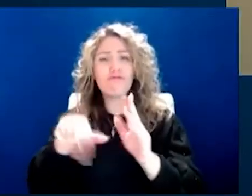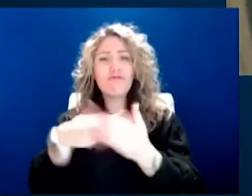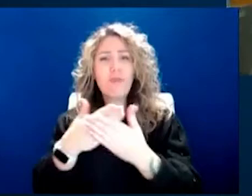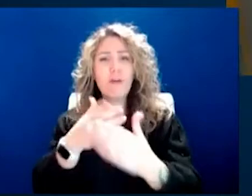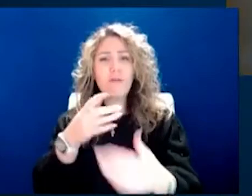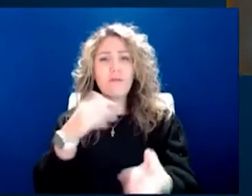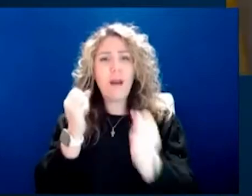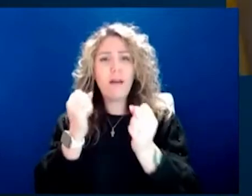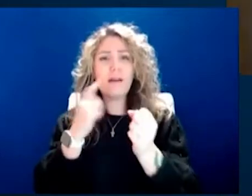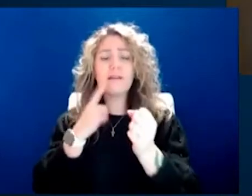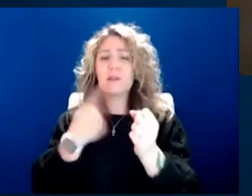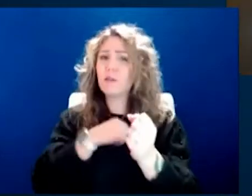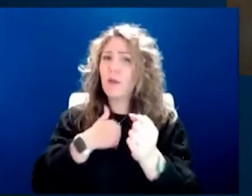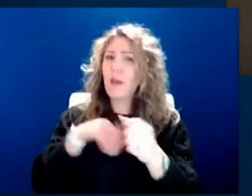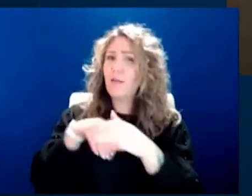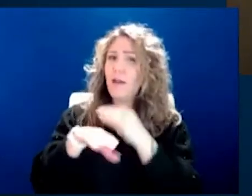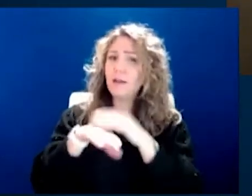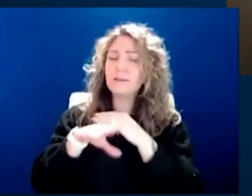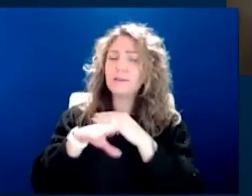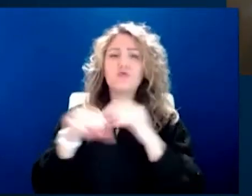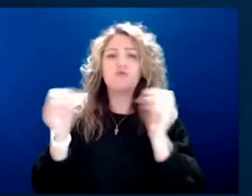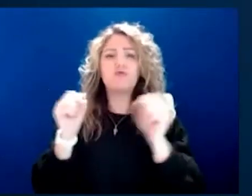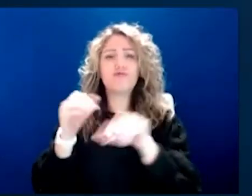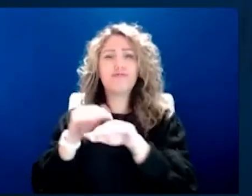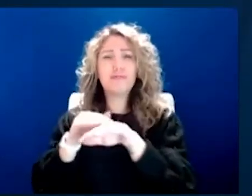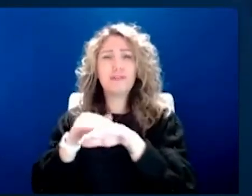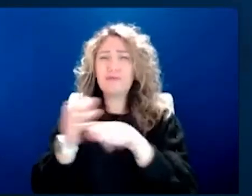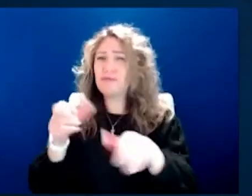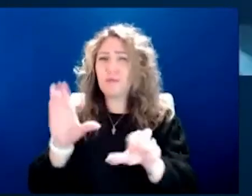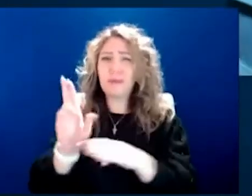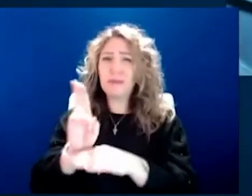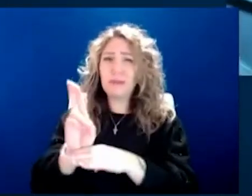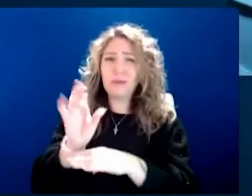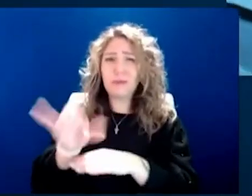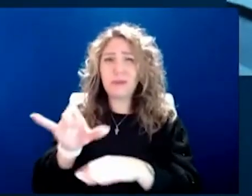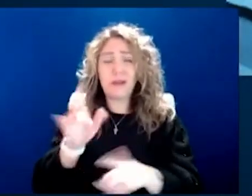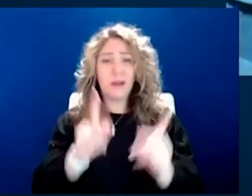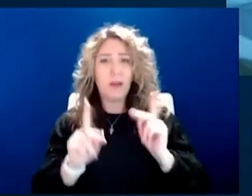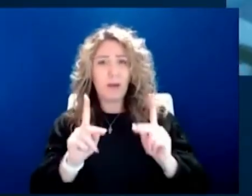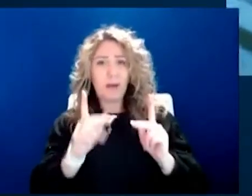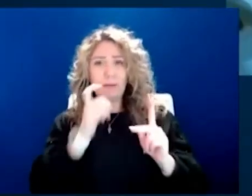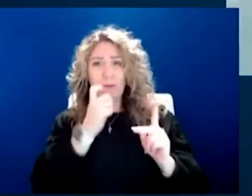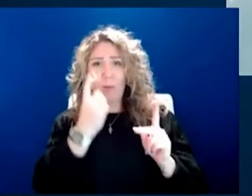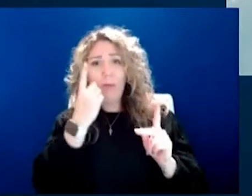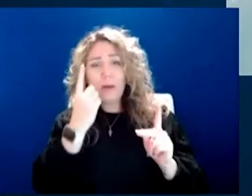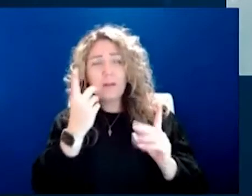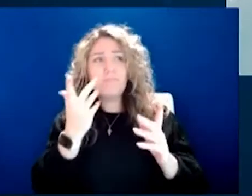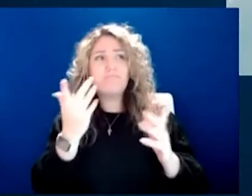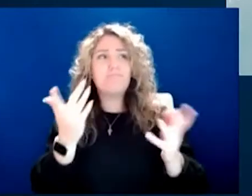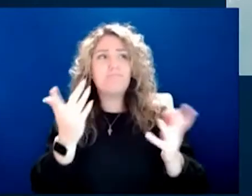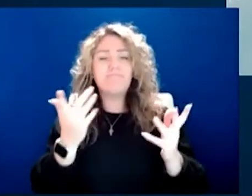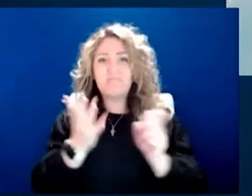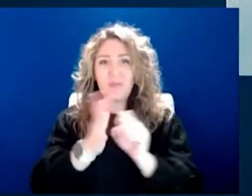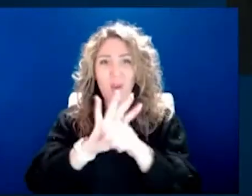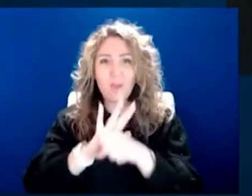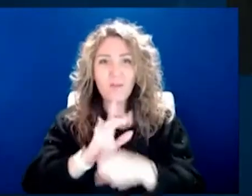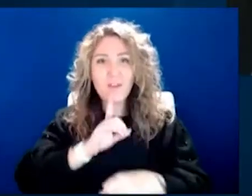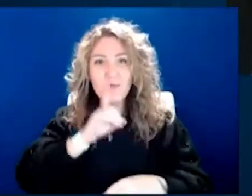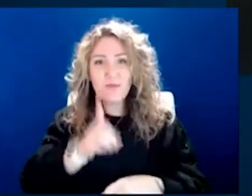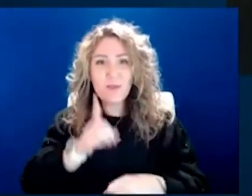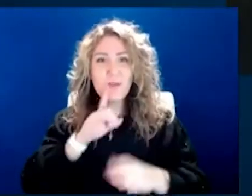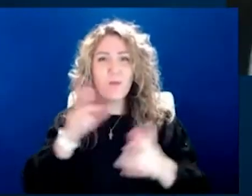refrigerated truck. We don't want to use it if we don't have to. For people who don't think that this is real, so what do you want them to